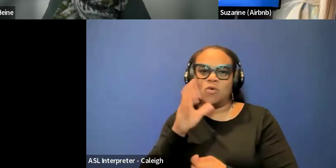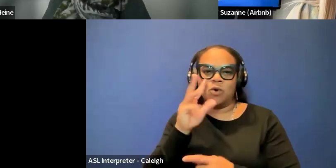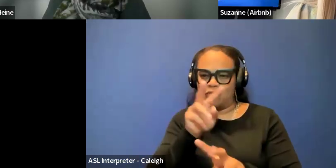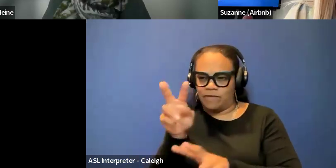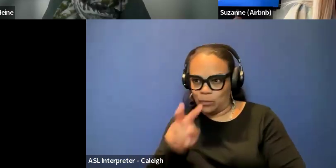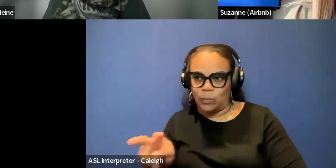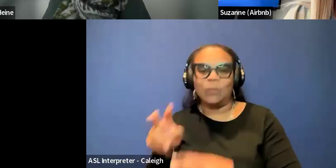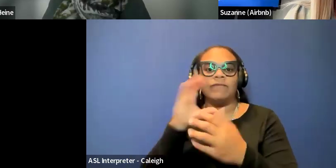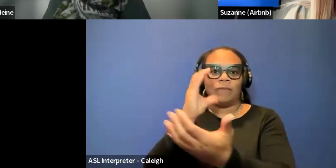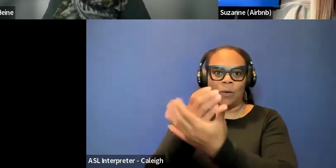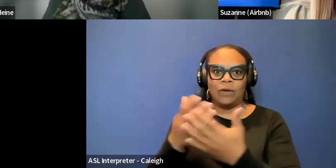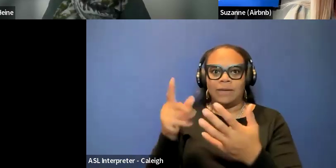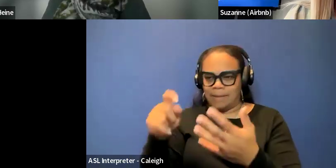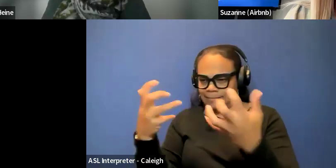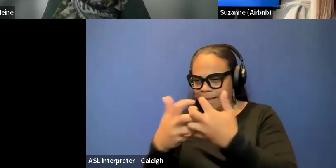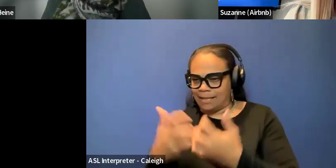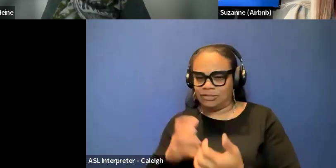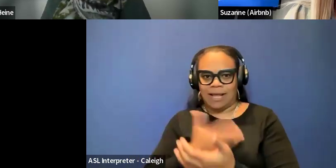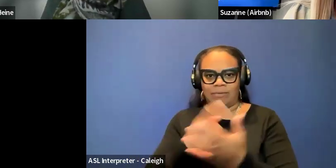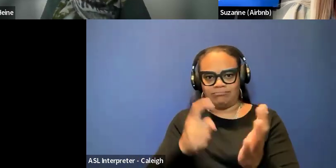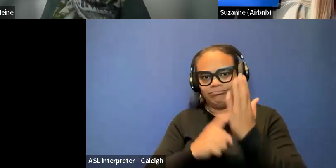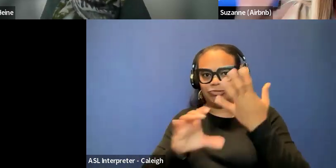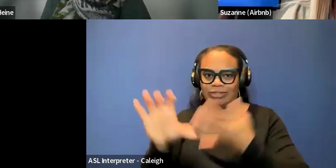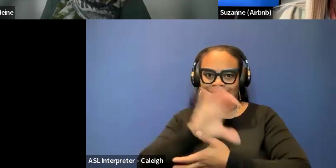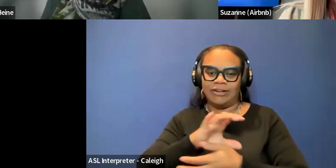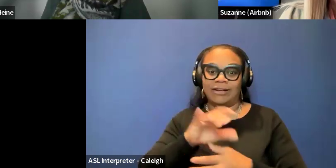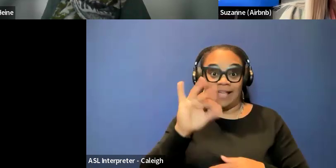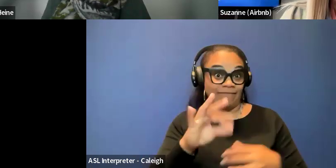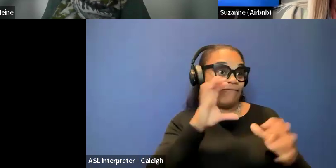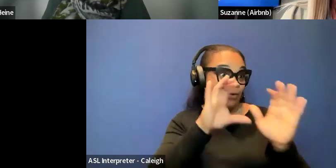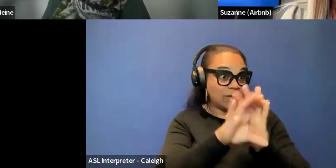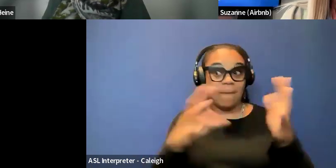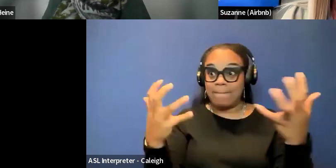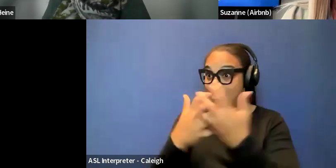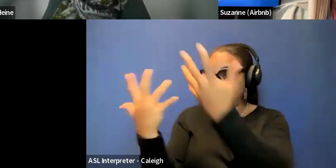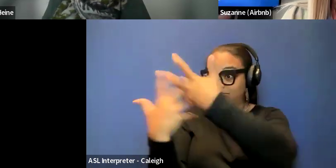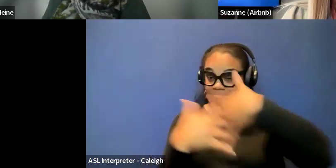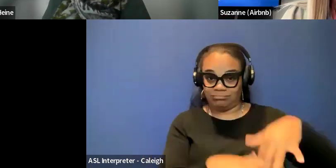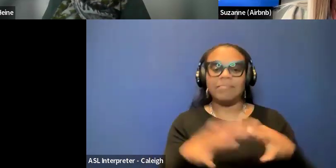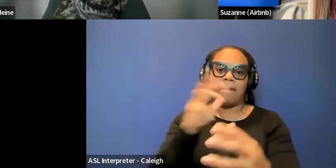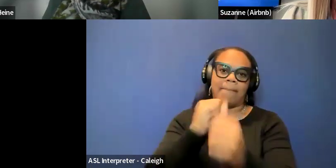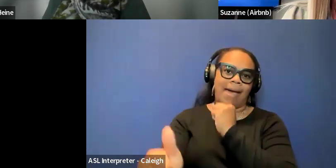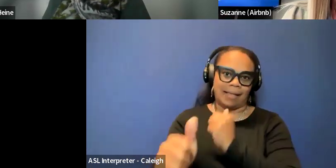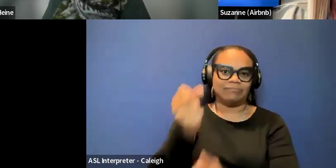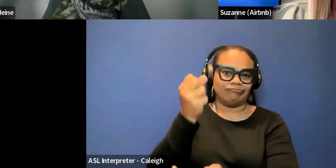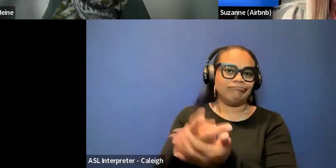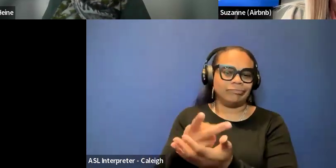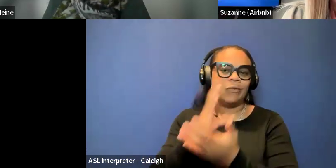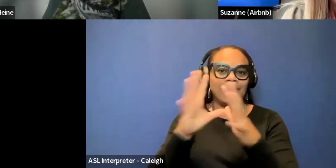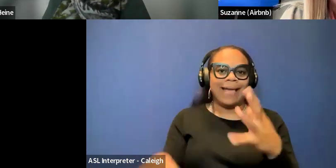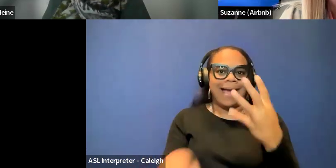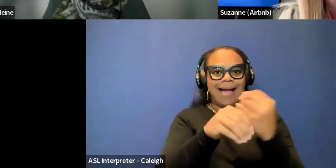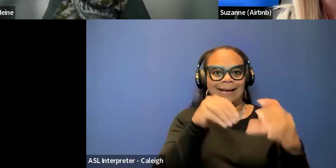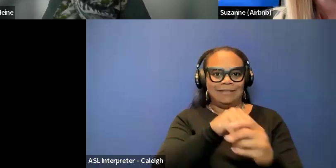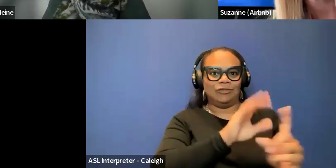strict criteria. And it's only if these photos match our criteria that they are passed and they are added onto the